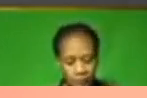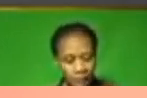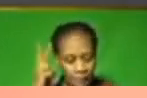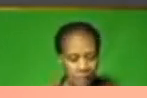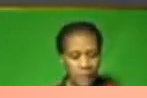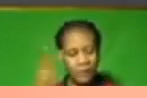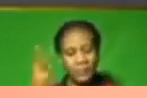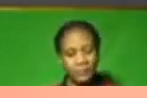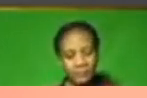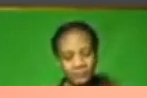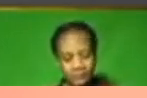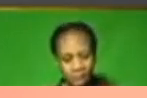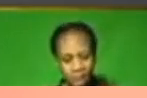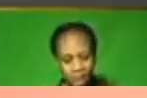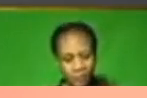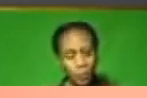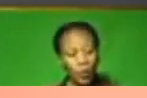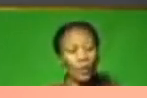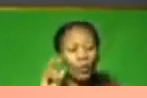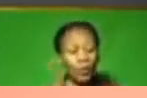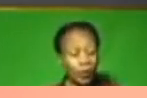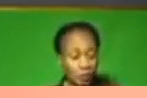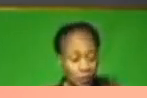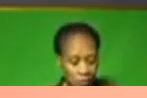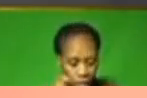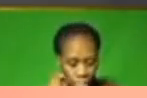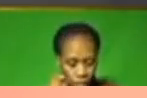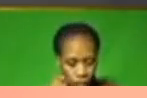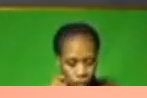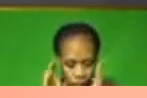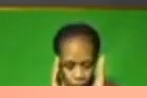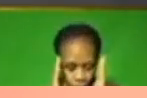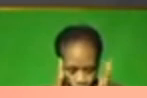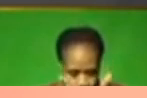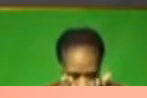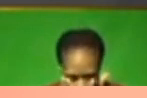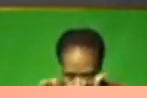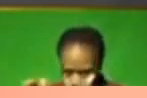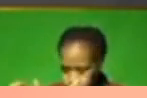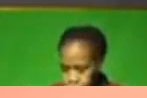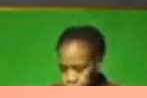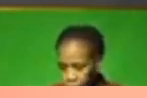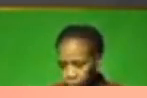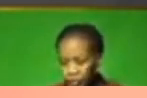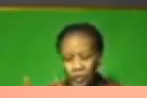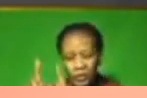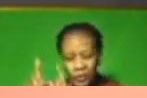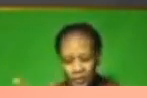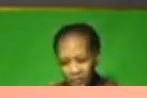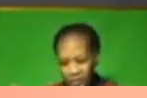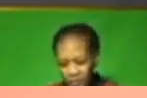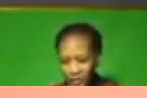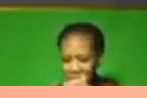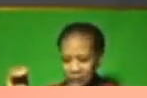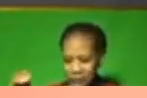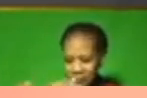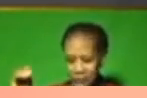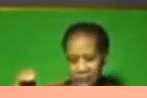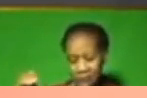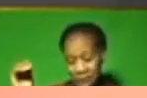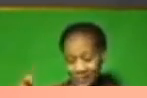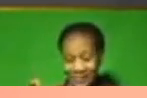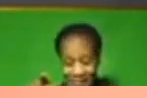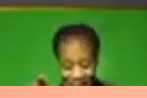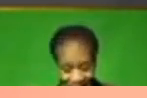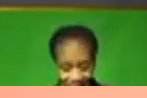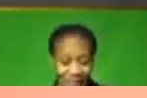Finally, we will turn the attention of Operation Vulindlela to spatial inequality, which remains